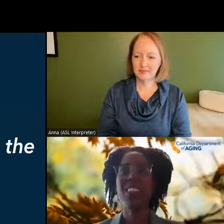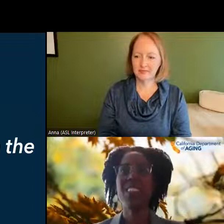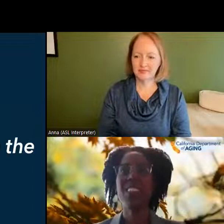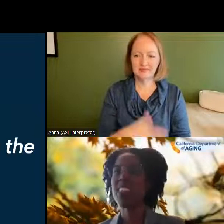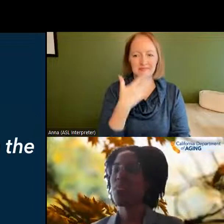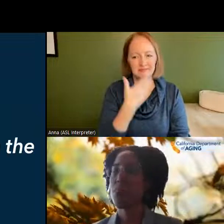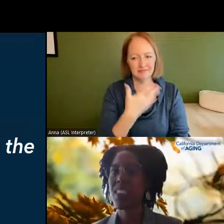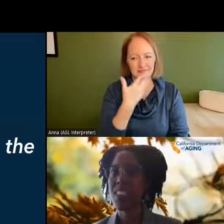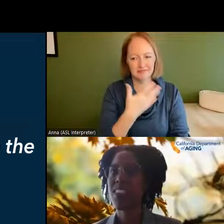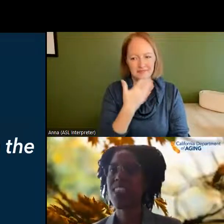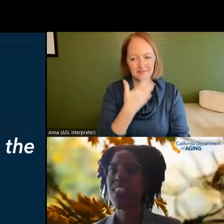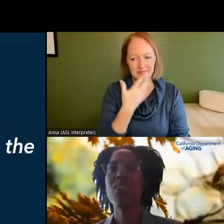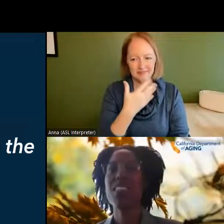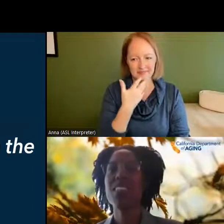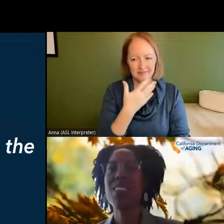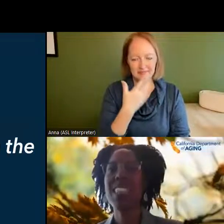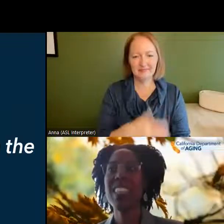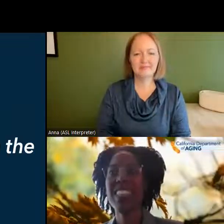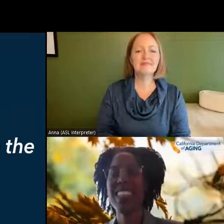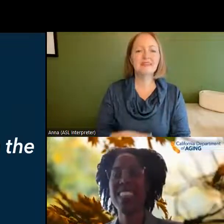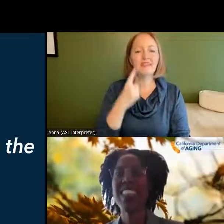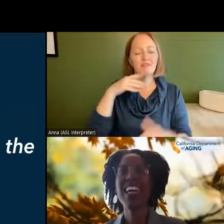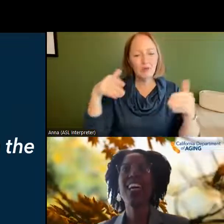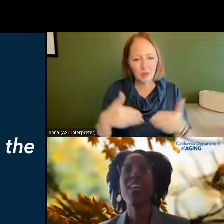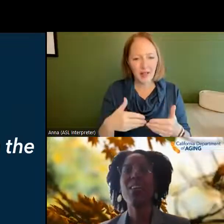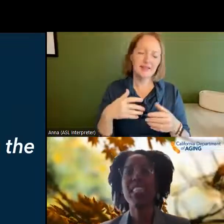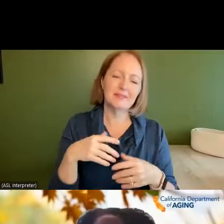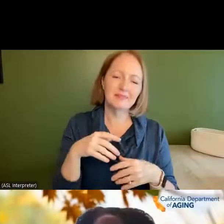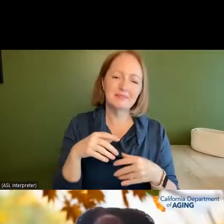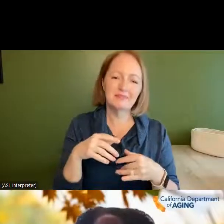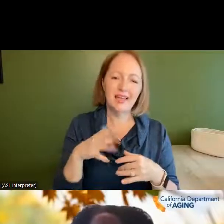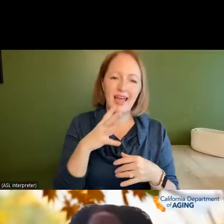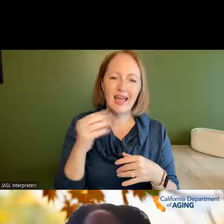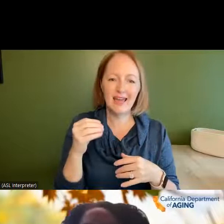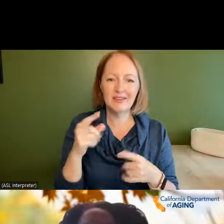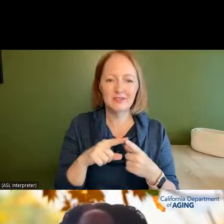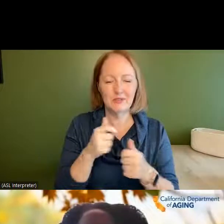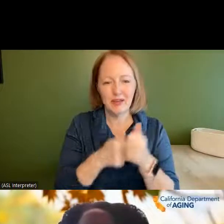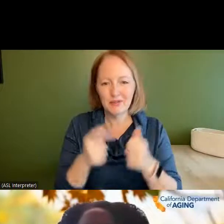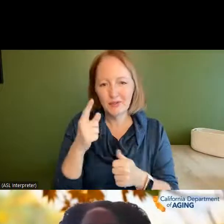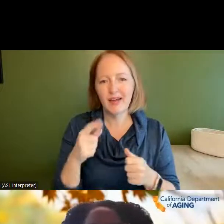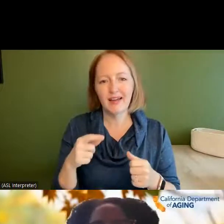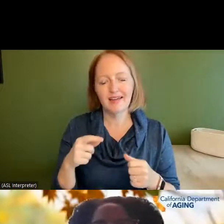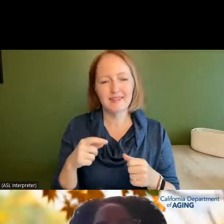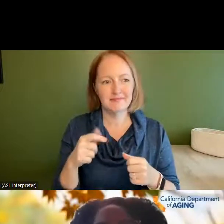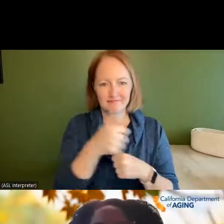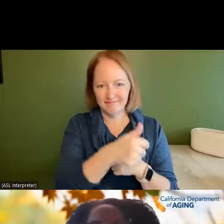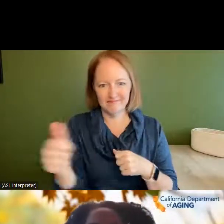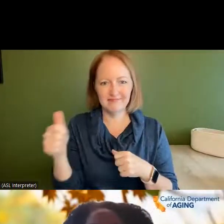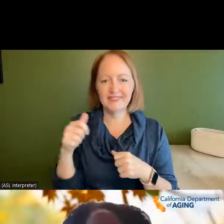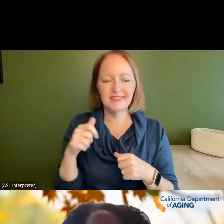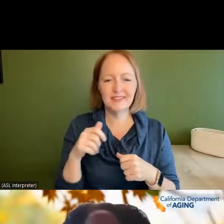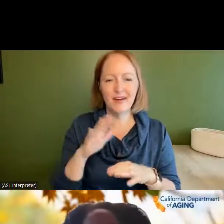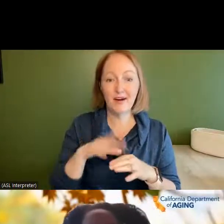Thank you, Director DeMorris, for that welcome and introduction. And thank you to everyone who is on